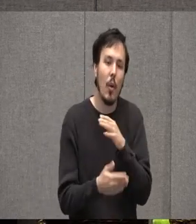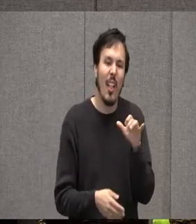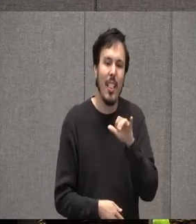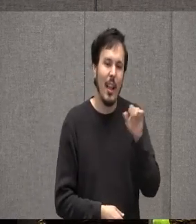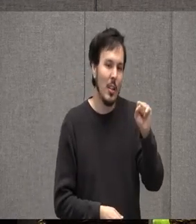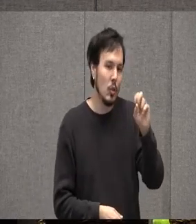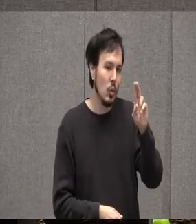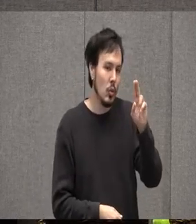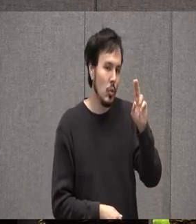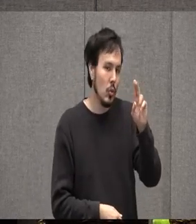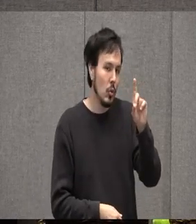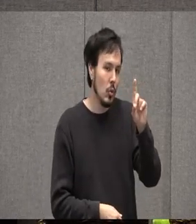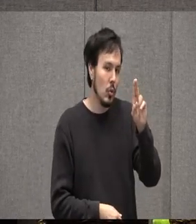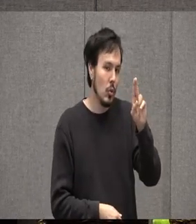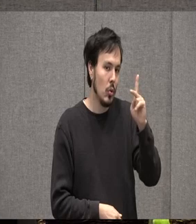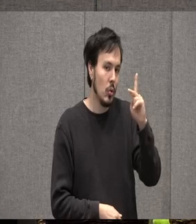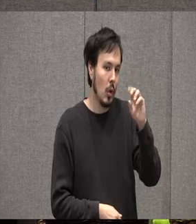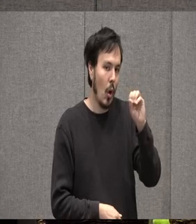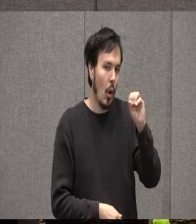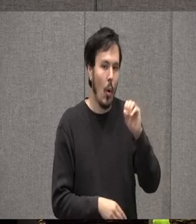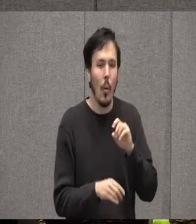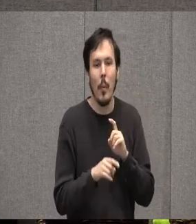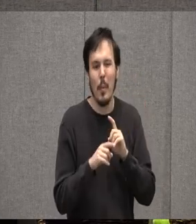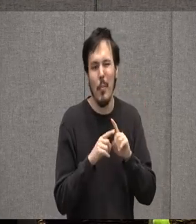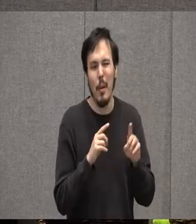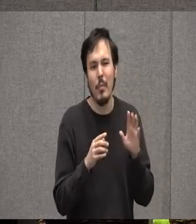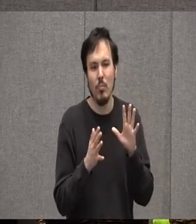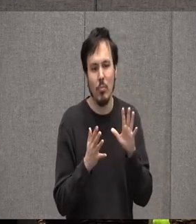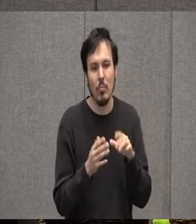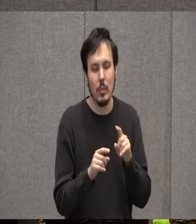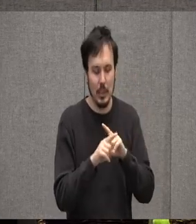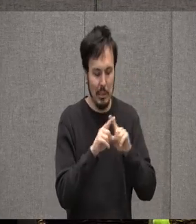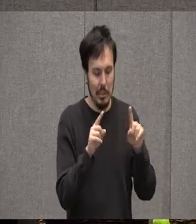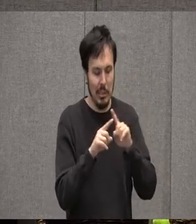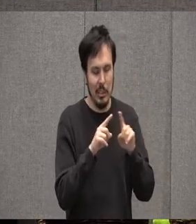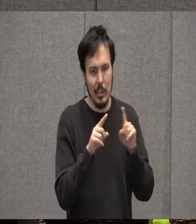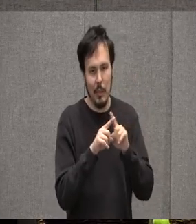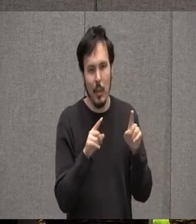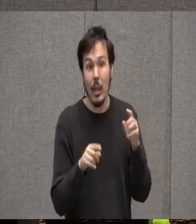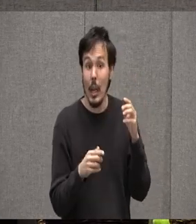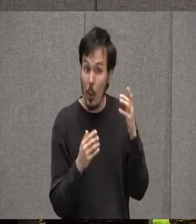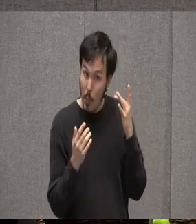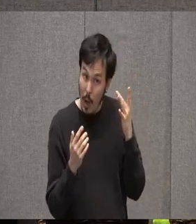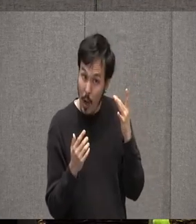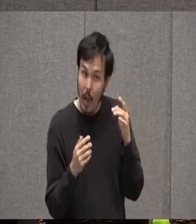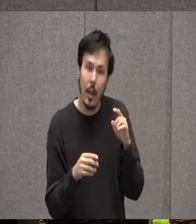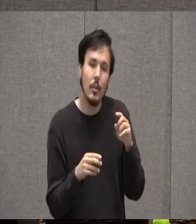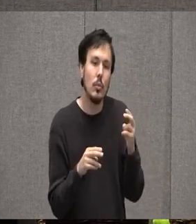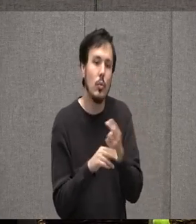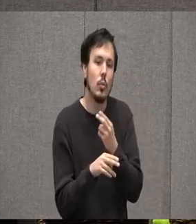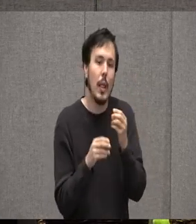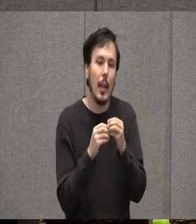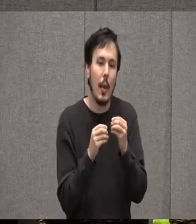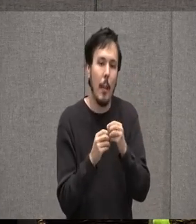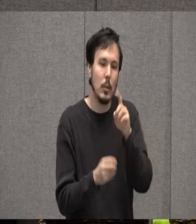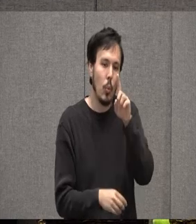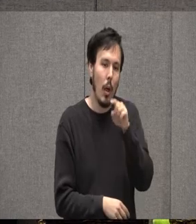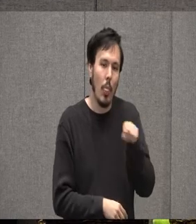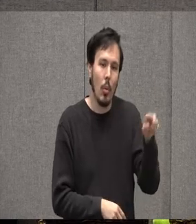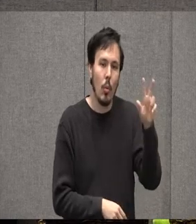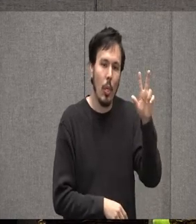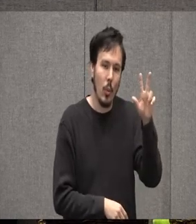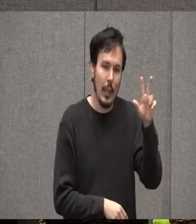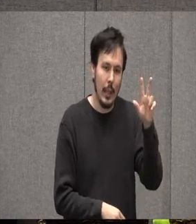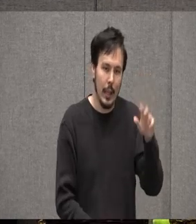Sudoku, but it's a little different in this way. And again, it's because we can only use the numbers 1, 2, and 3,